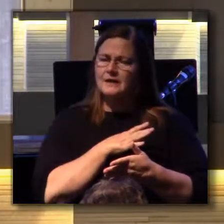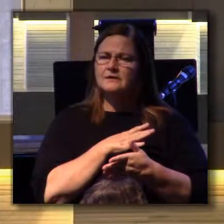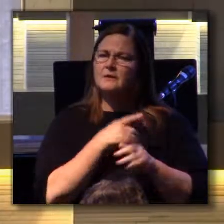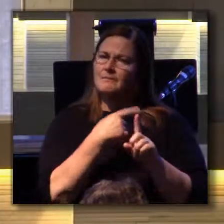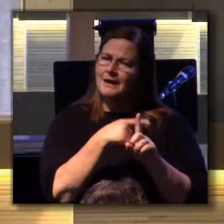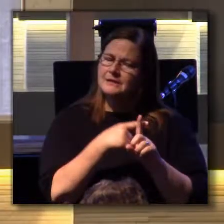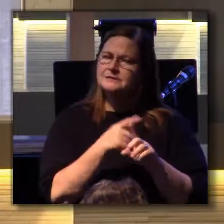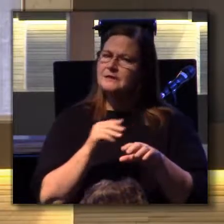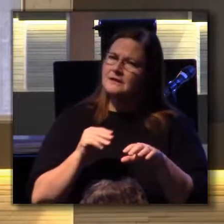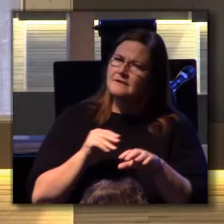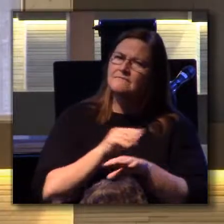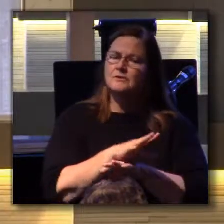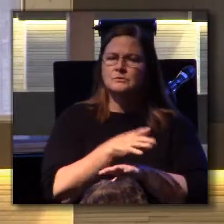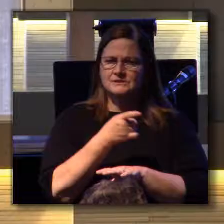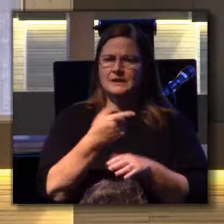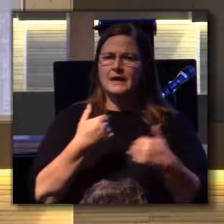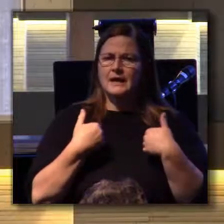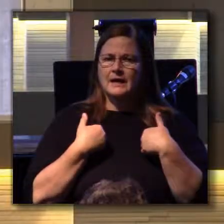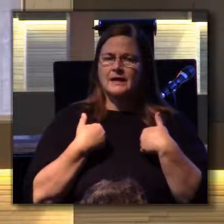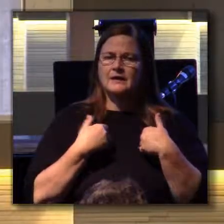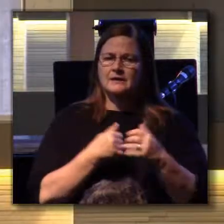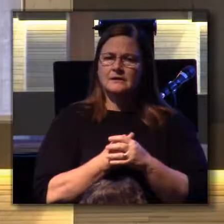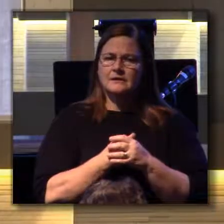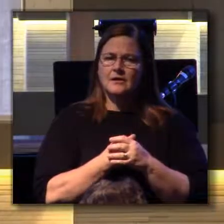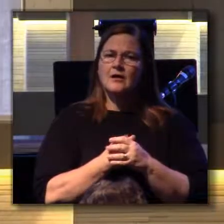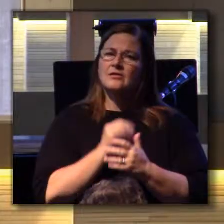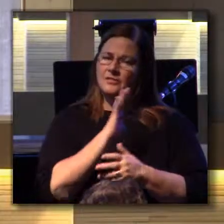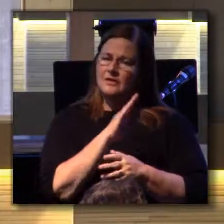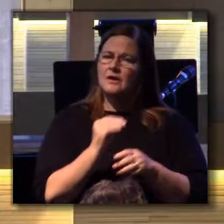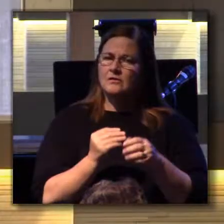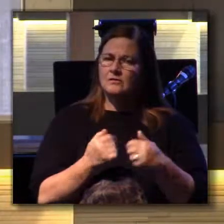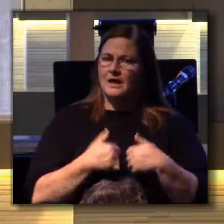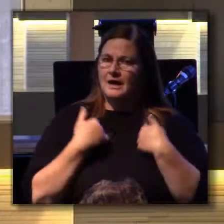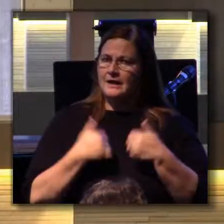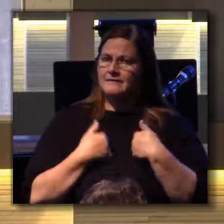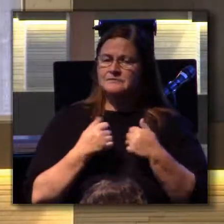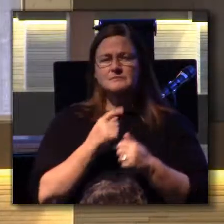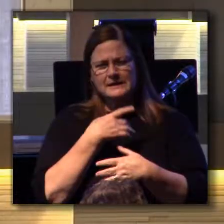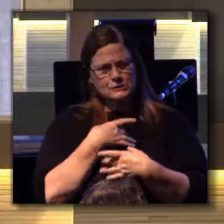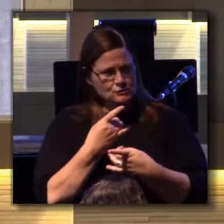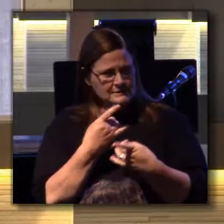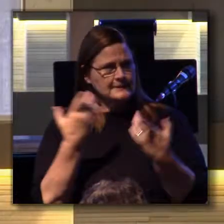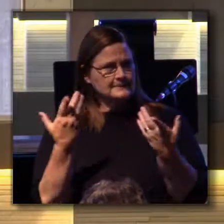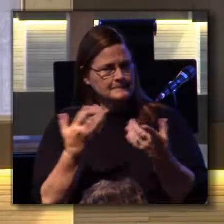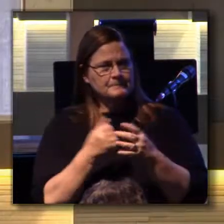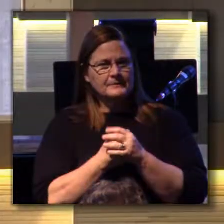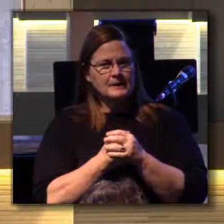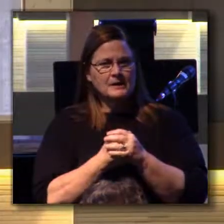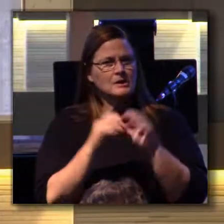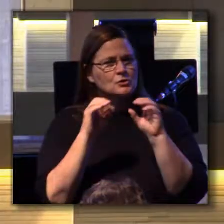he had had on their lives. But what was interesting is that there was